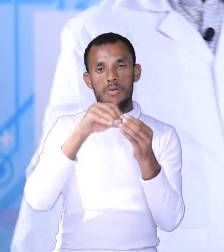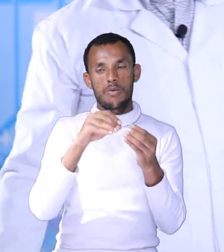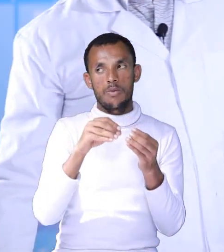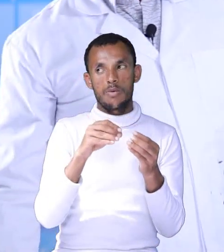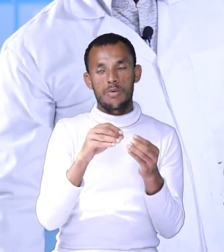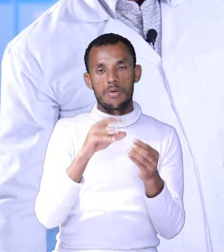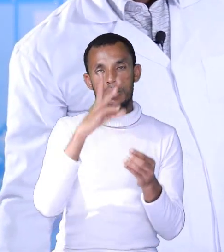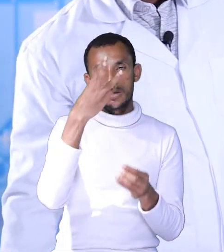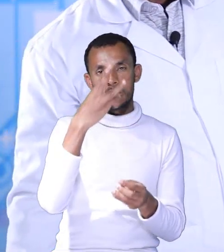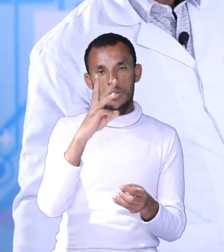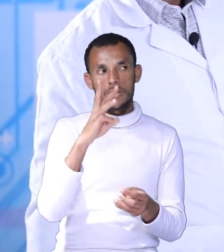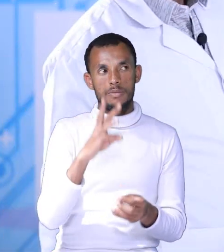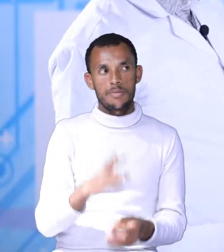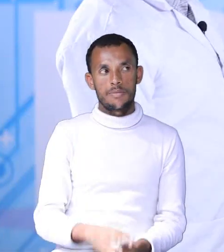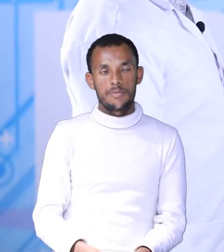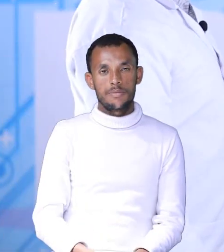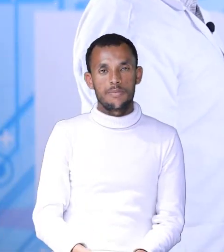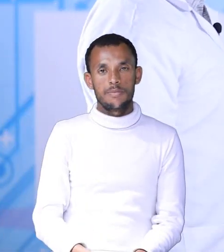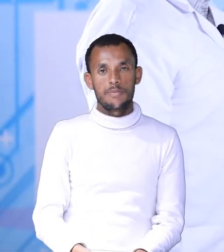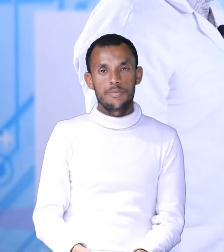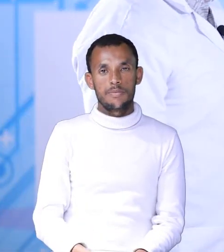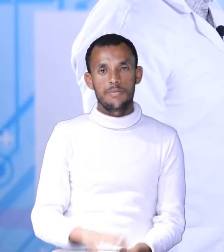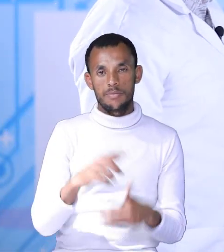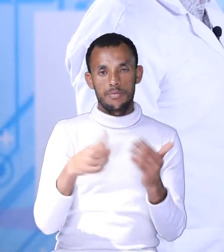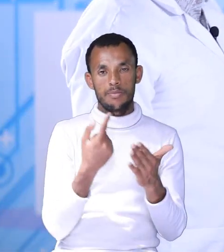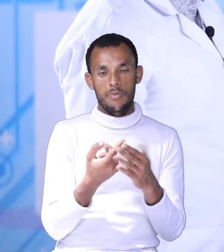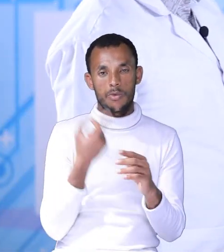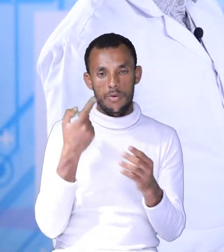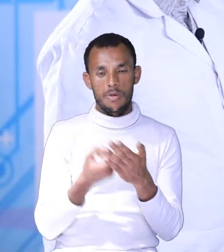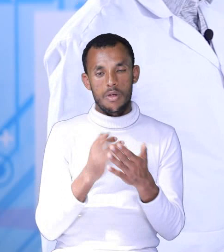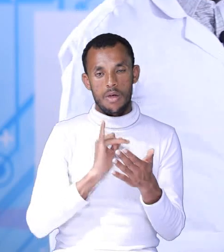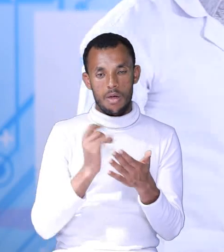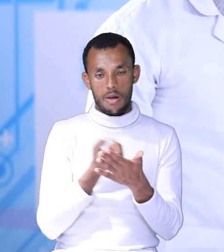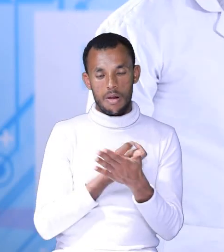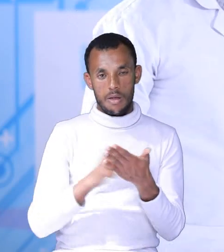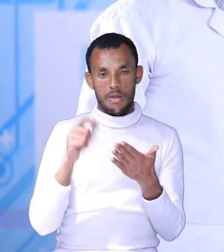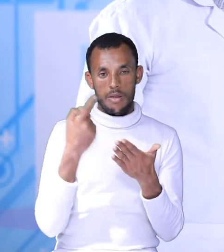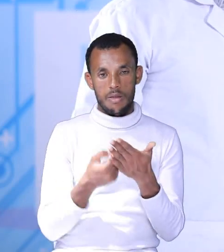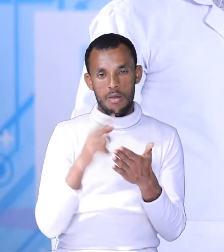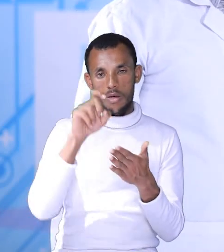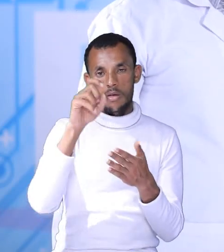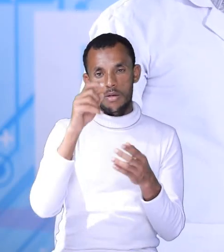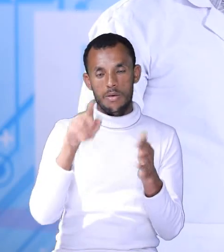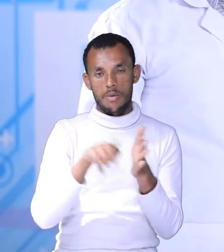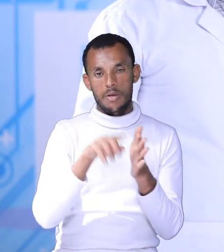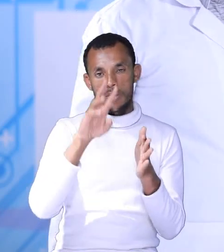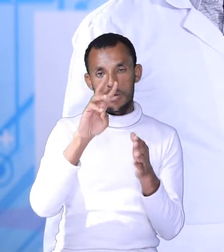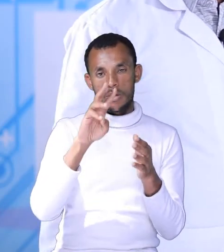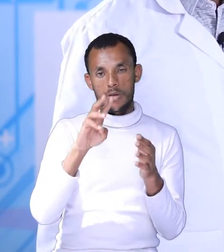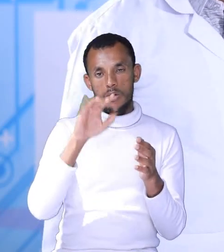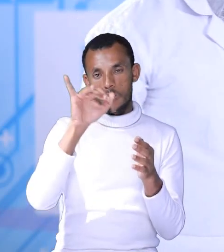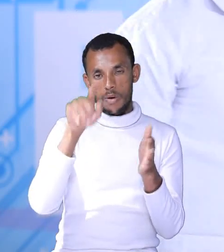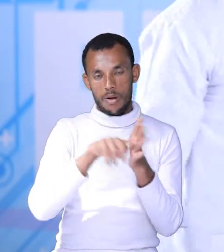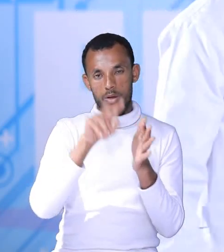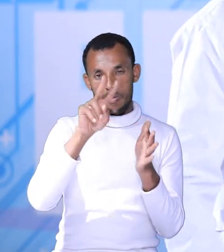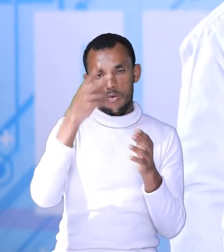is 16. Therefore, from this, I can write this in this form: x minus 3 squared plus y minus 2 whole